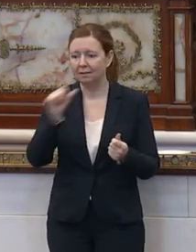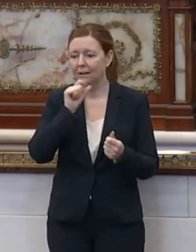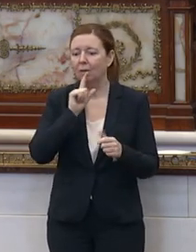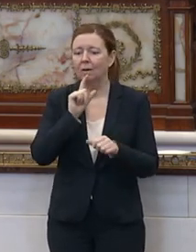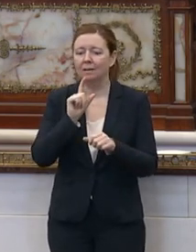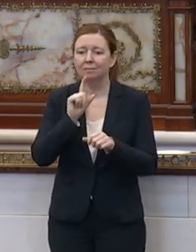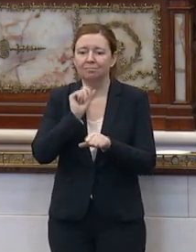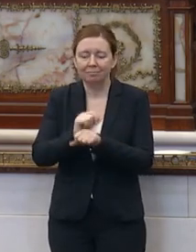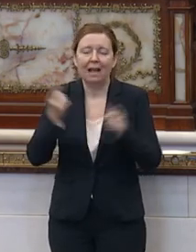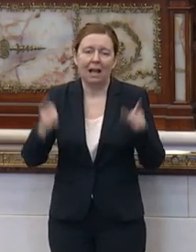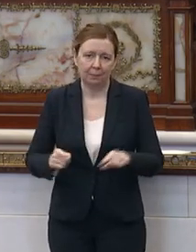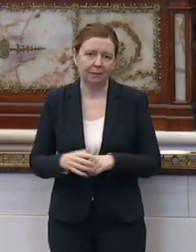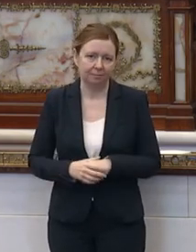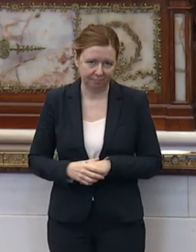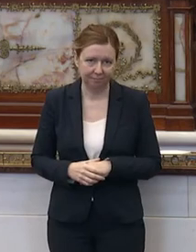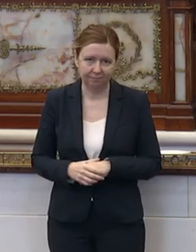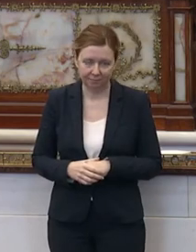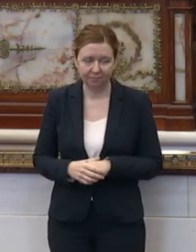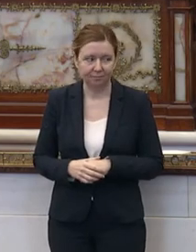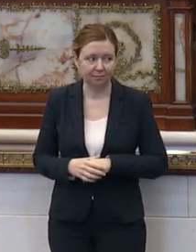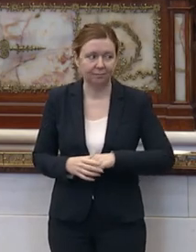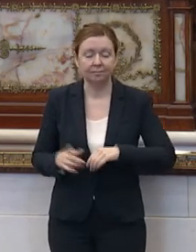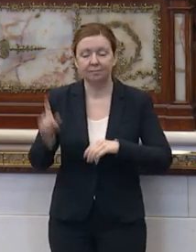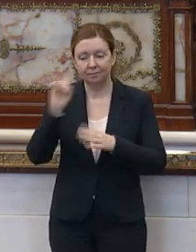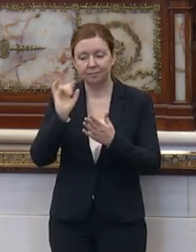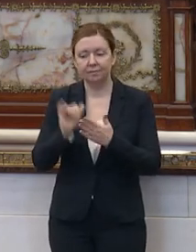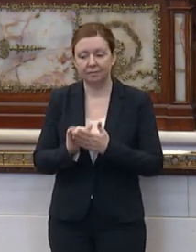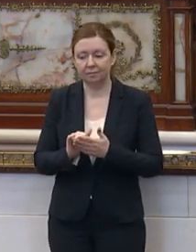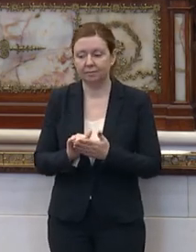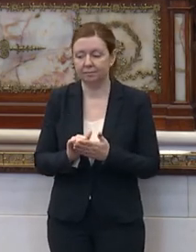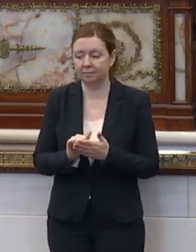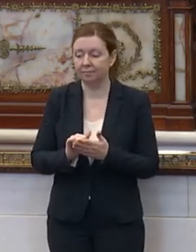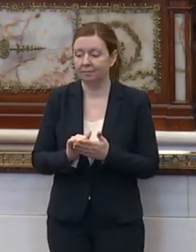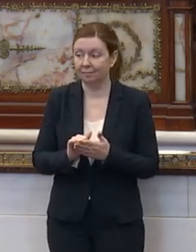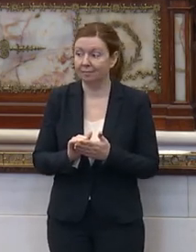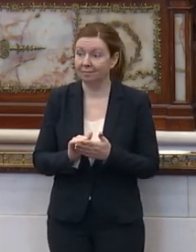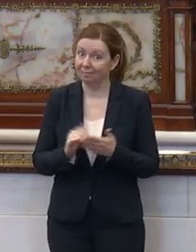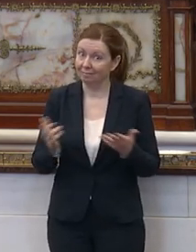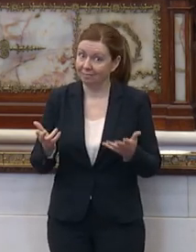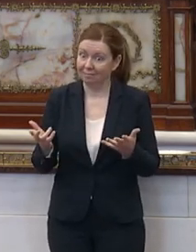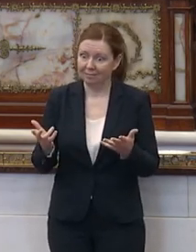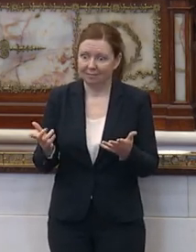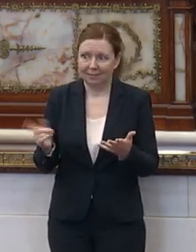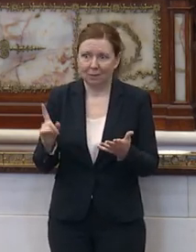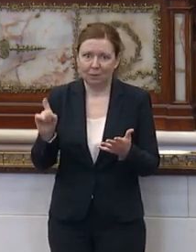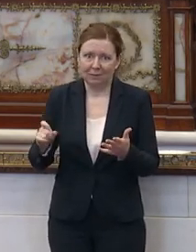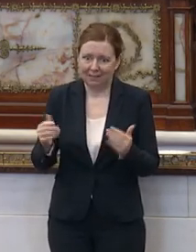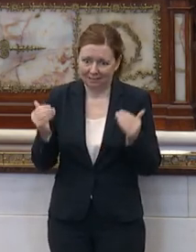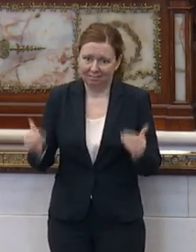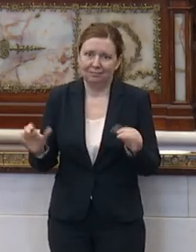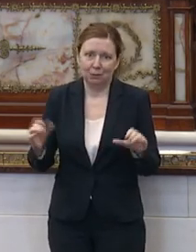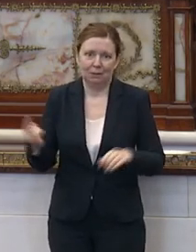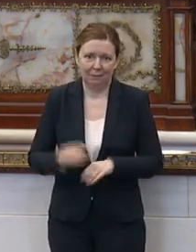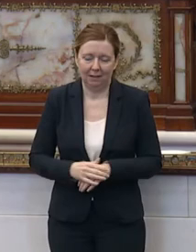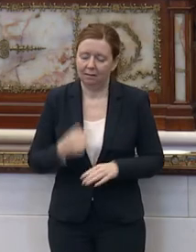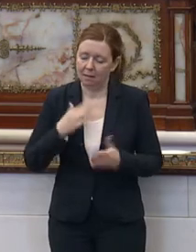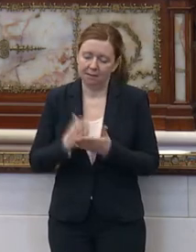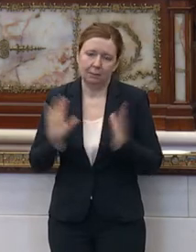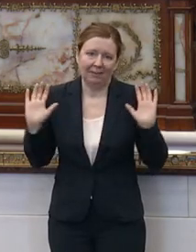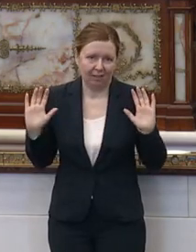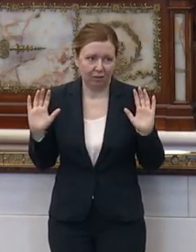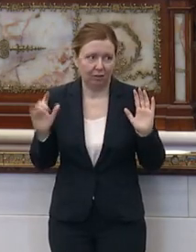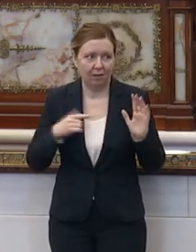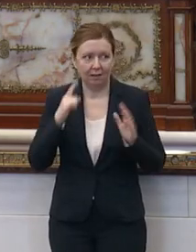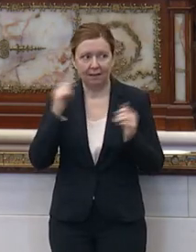actualize themselves. And I think that is where the rubber hits the road. So I'll stop right there.